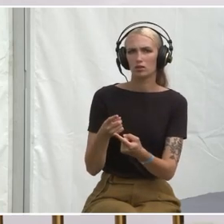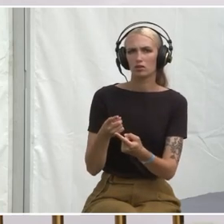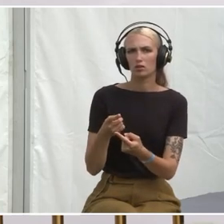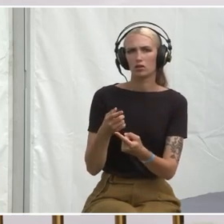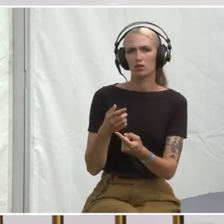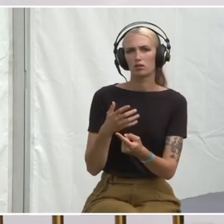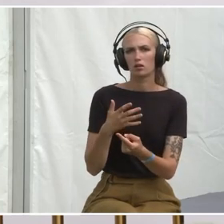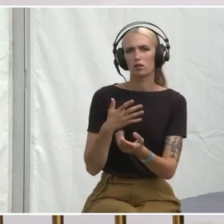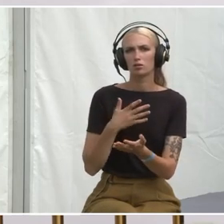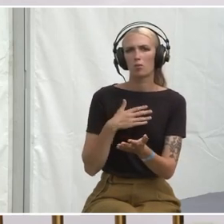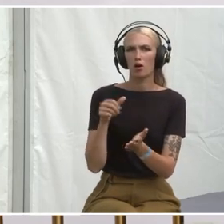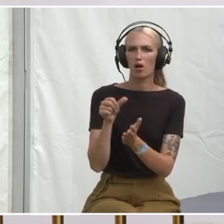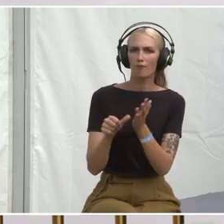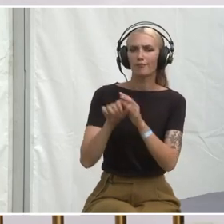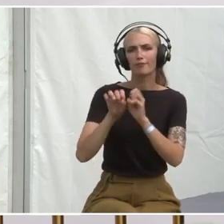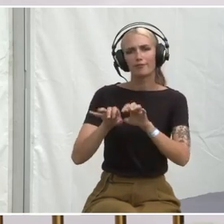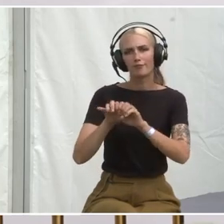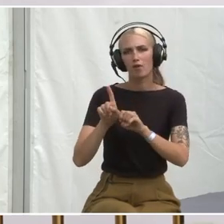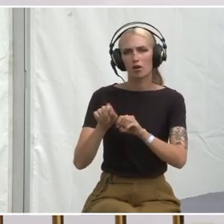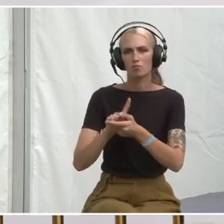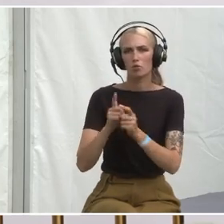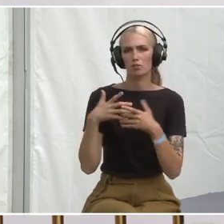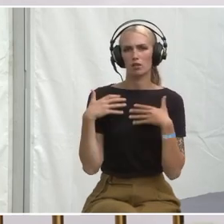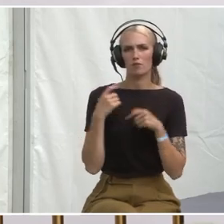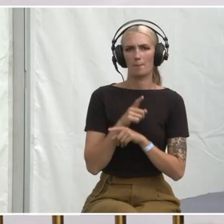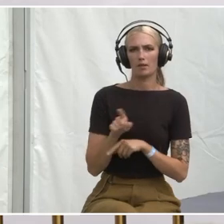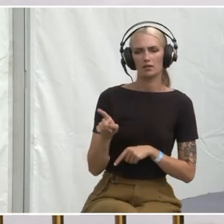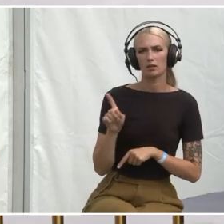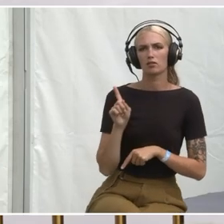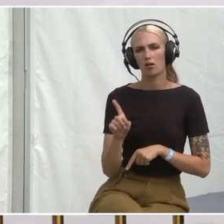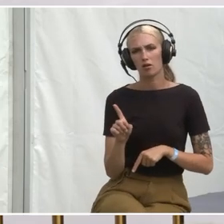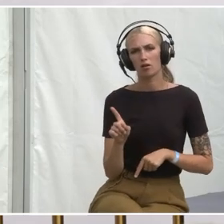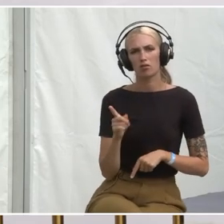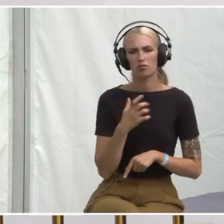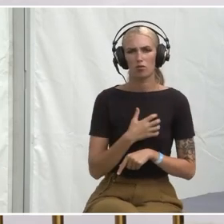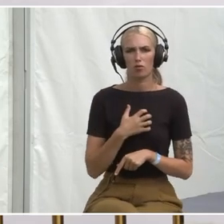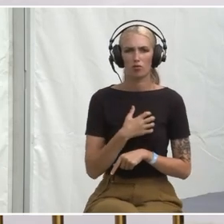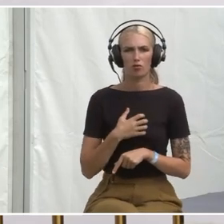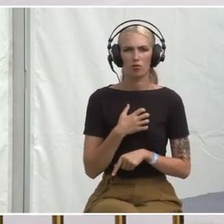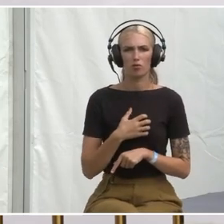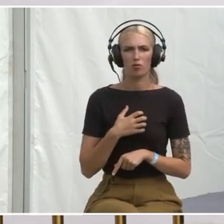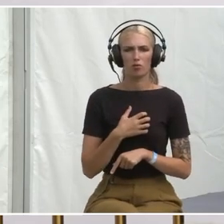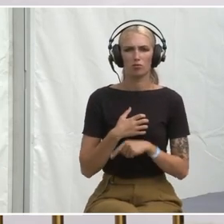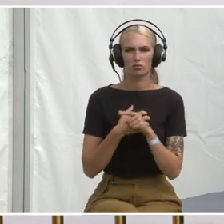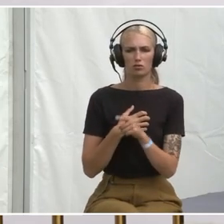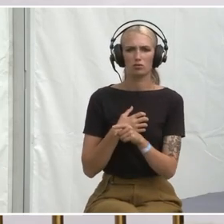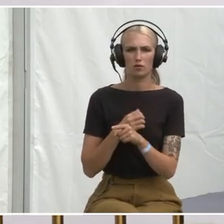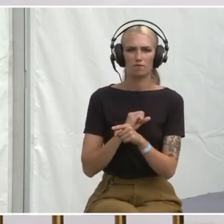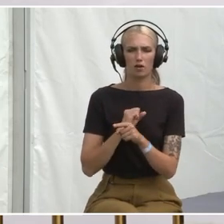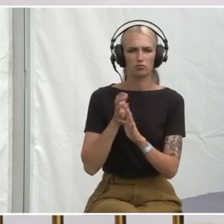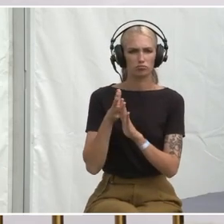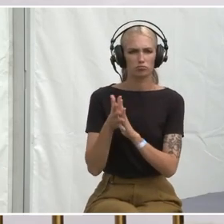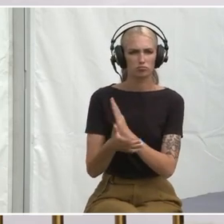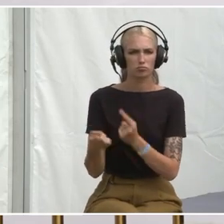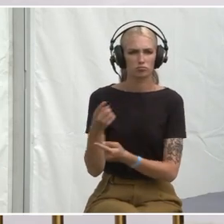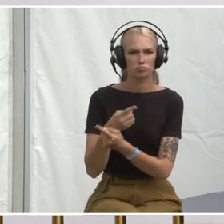heal. So I think there's the good thing about that, but there's also bad things about it. Actually, in Norway, they